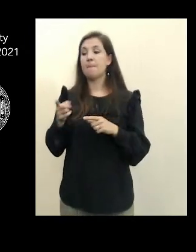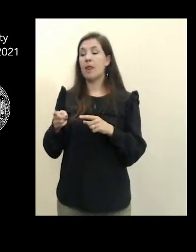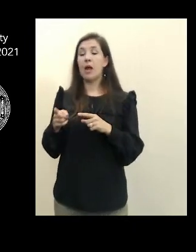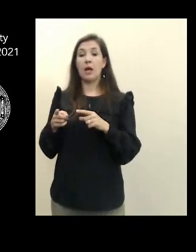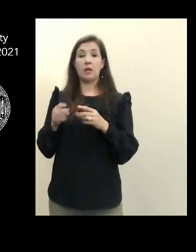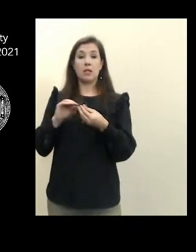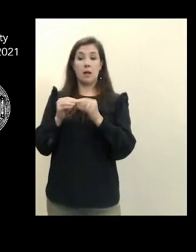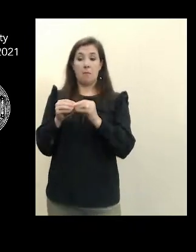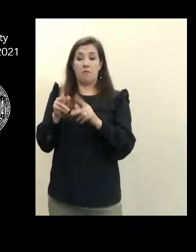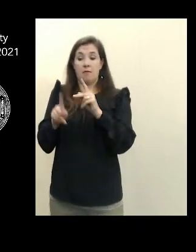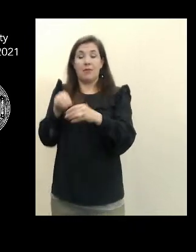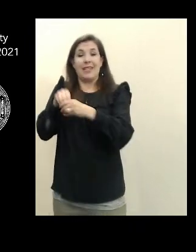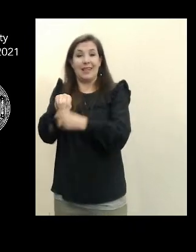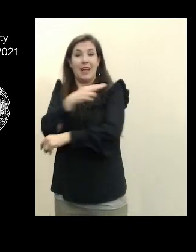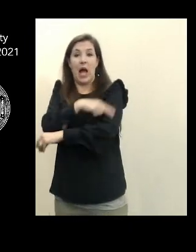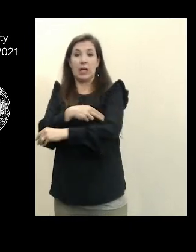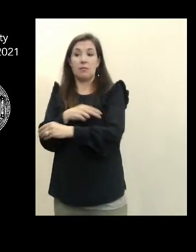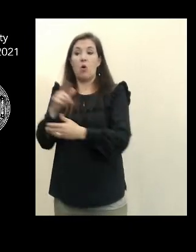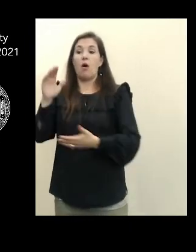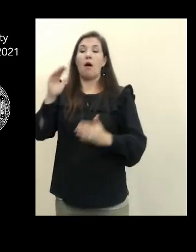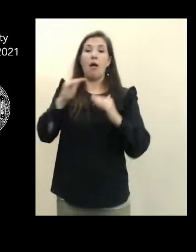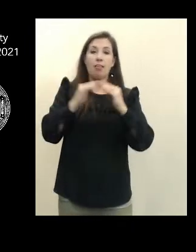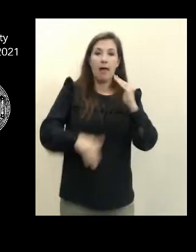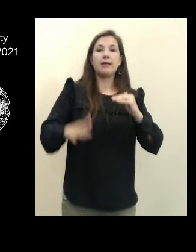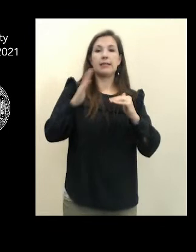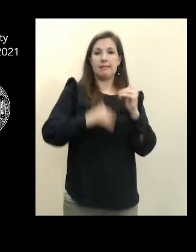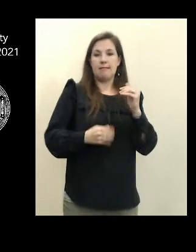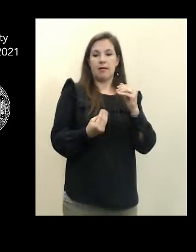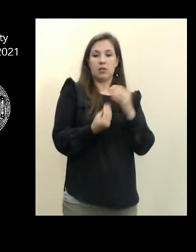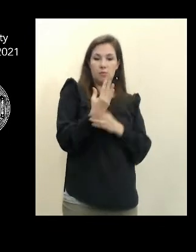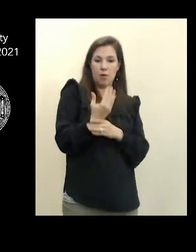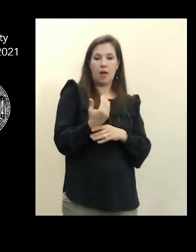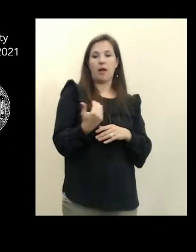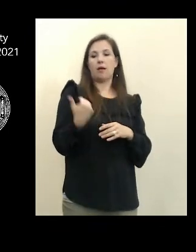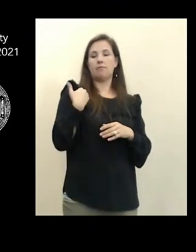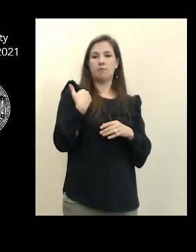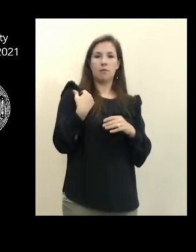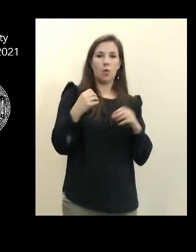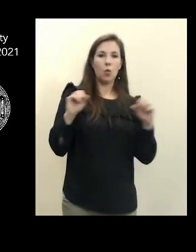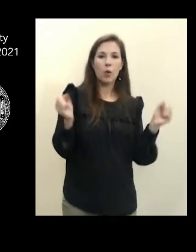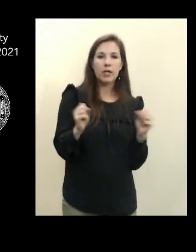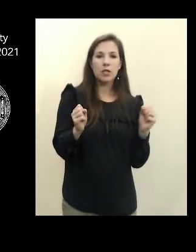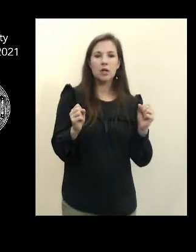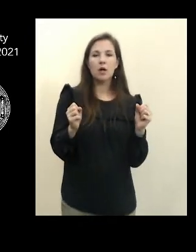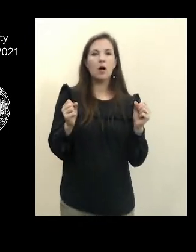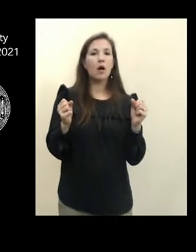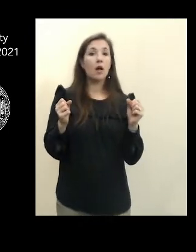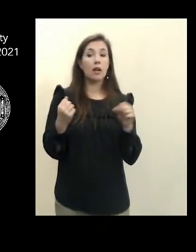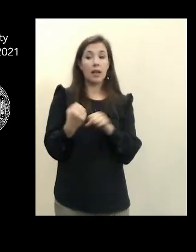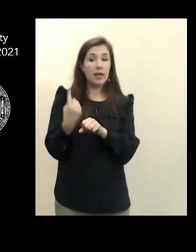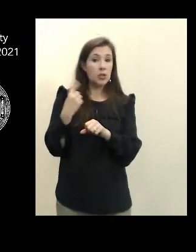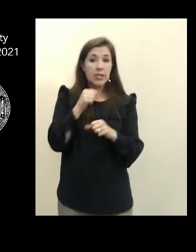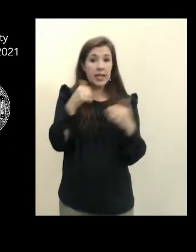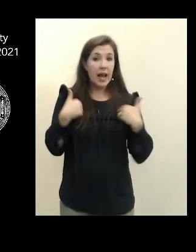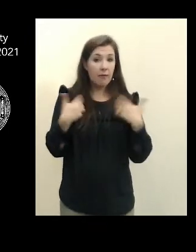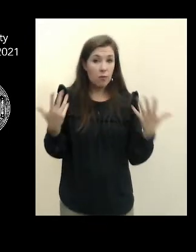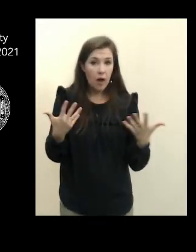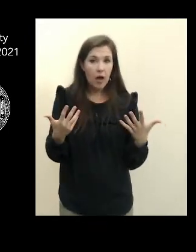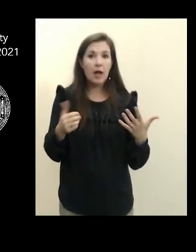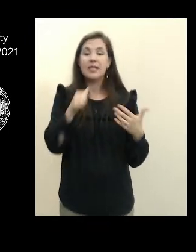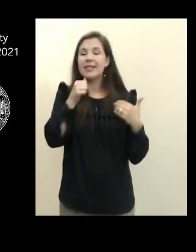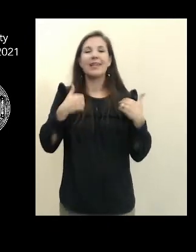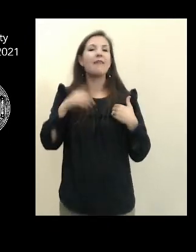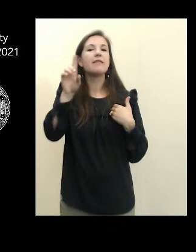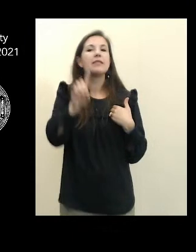spring and winter and this past spring. What did we not have during those periods? We did not have the